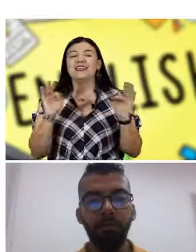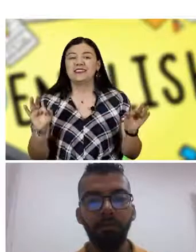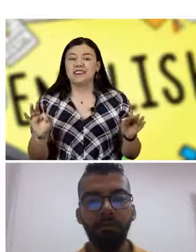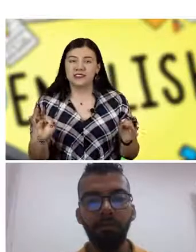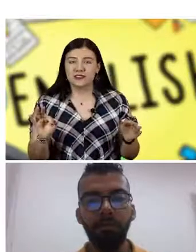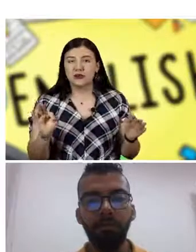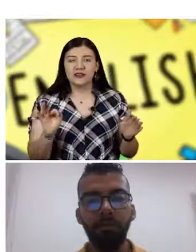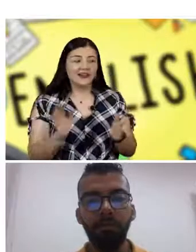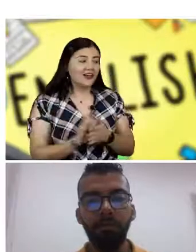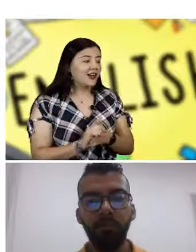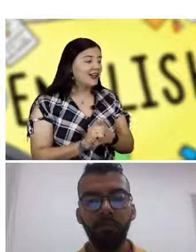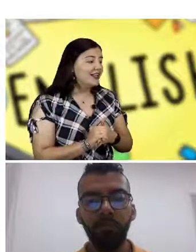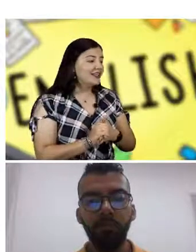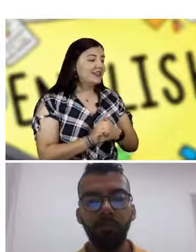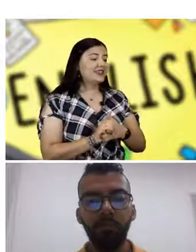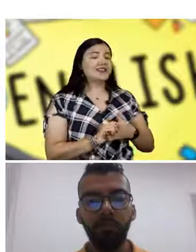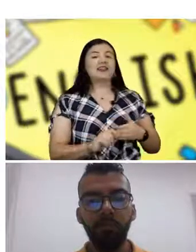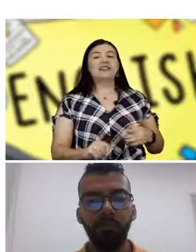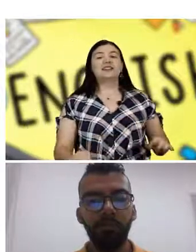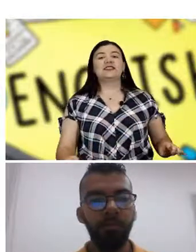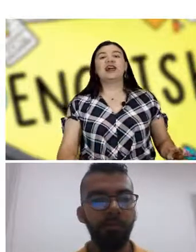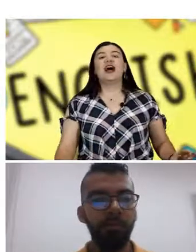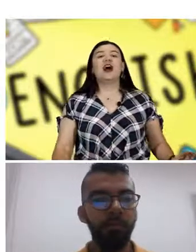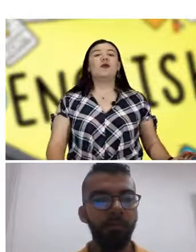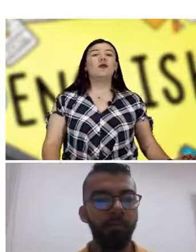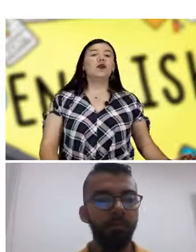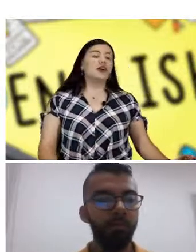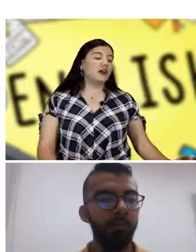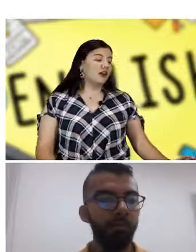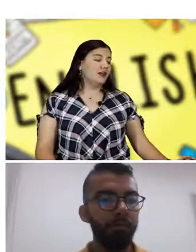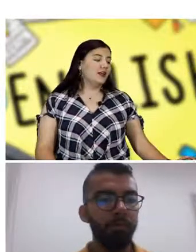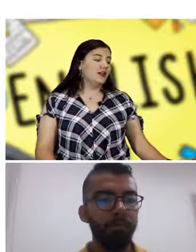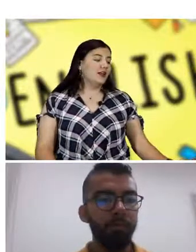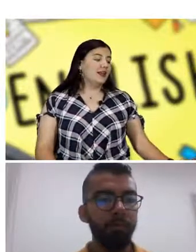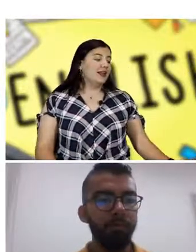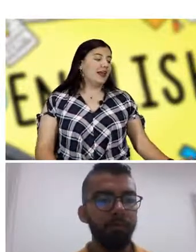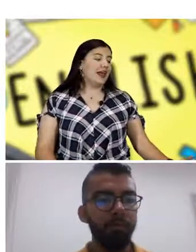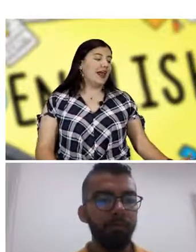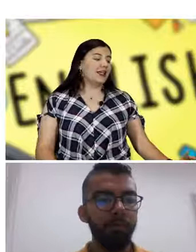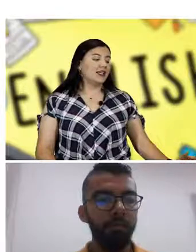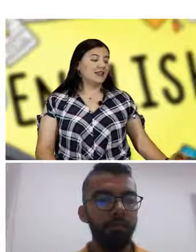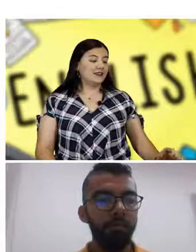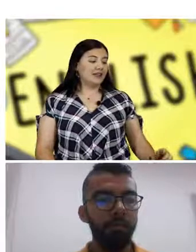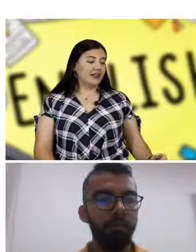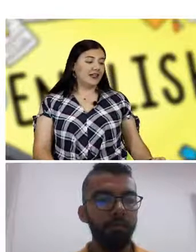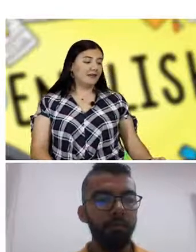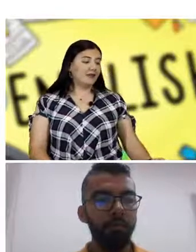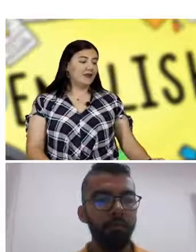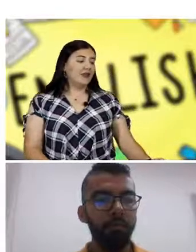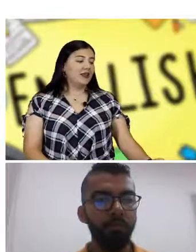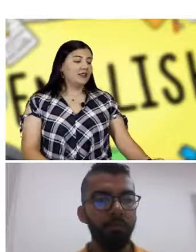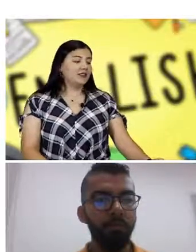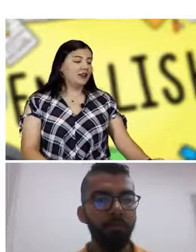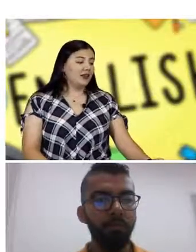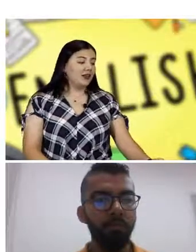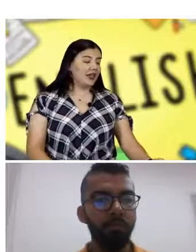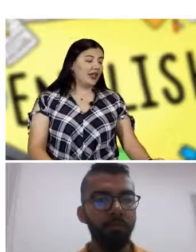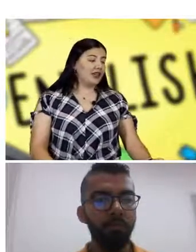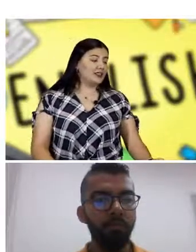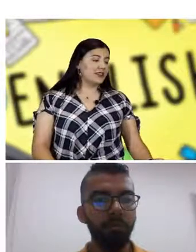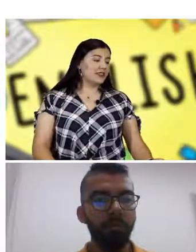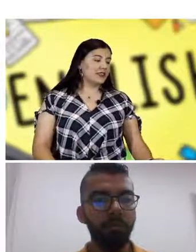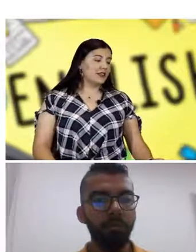the easiest one, yeah? This is our head, yeah?